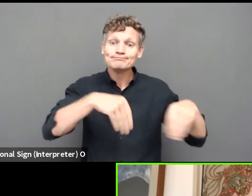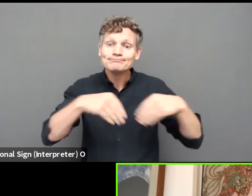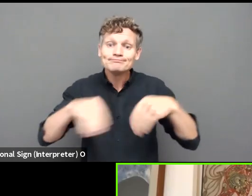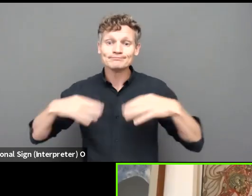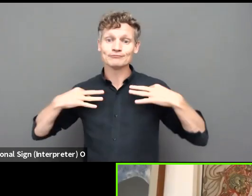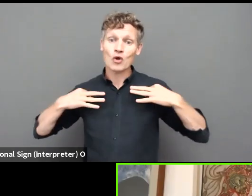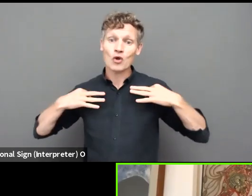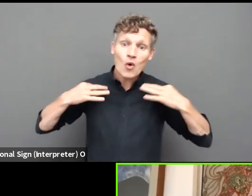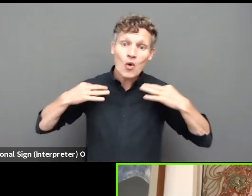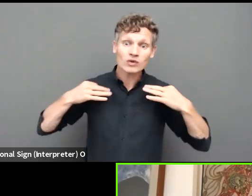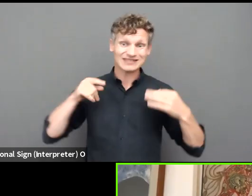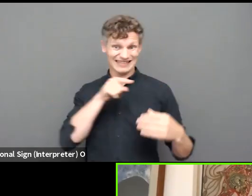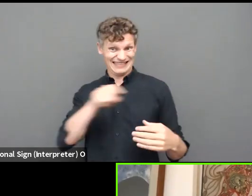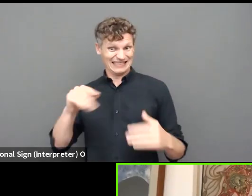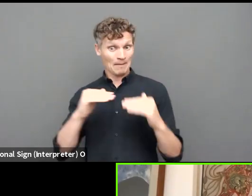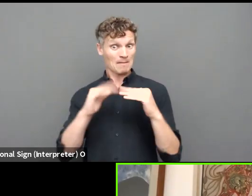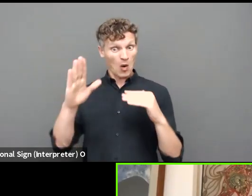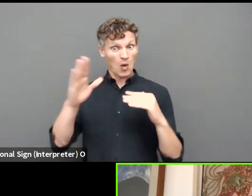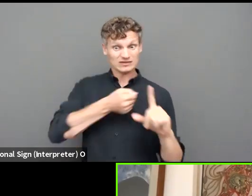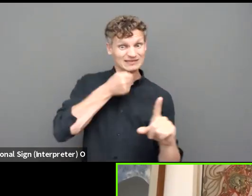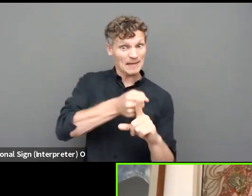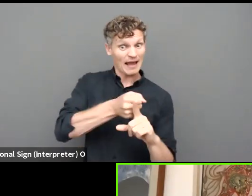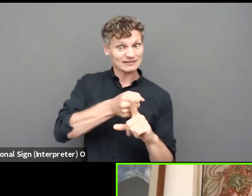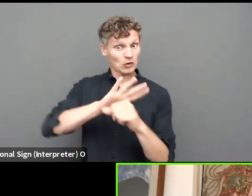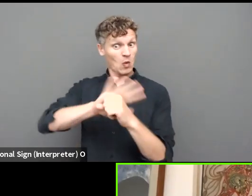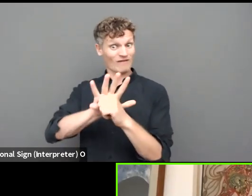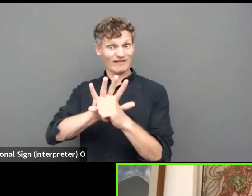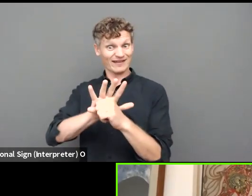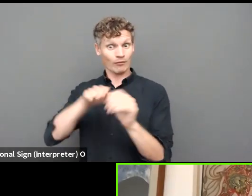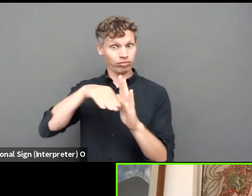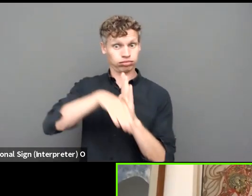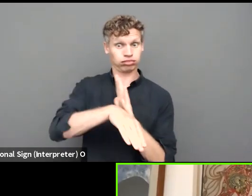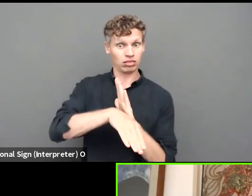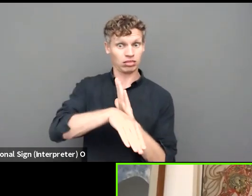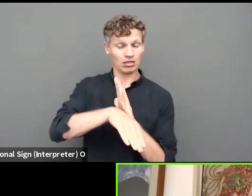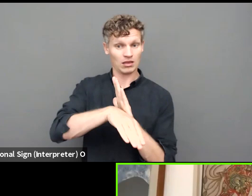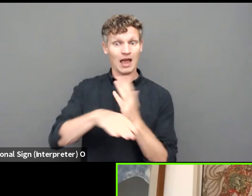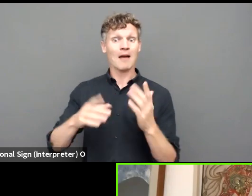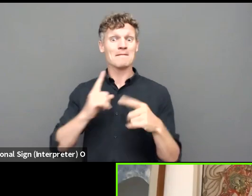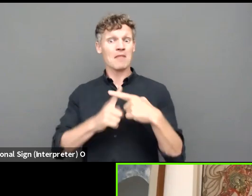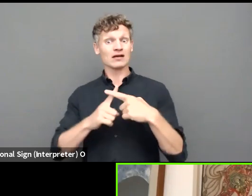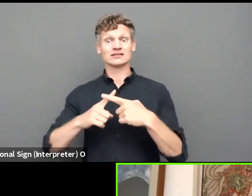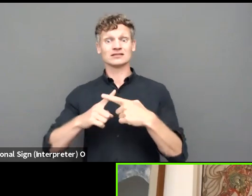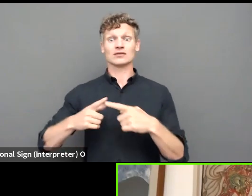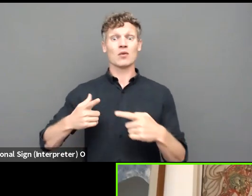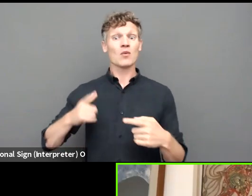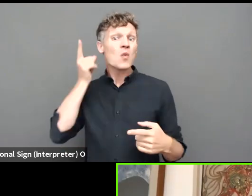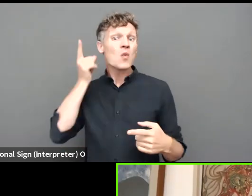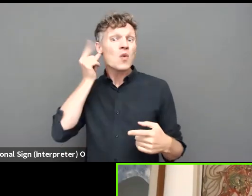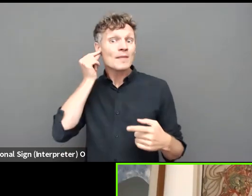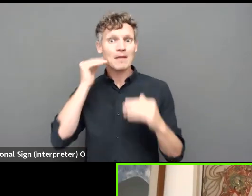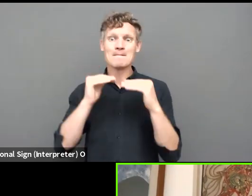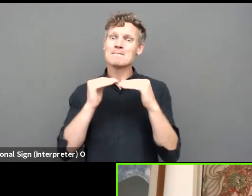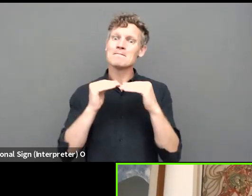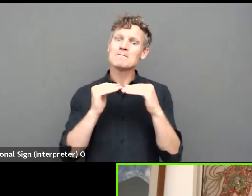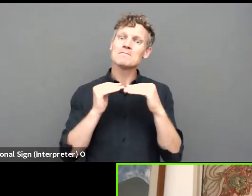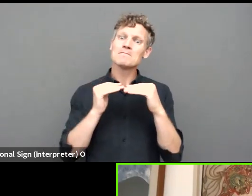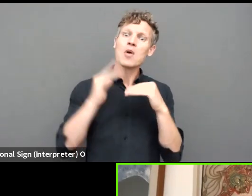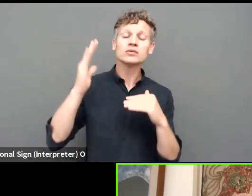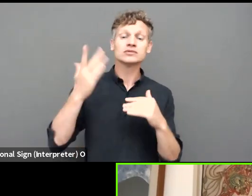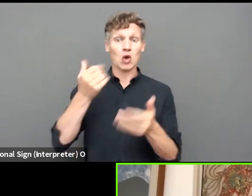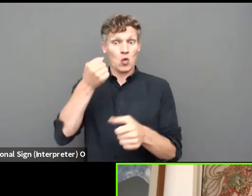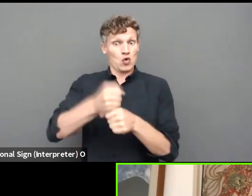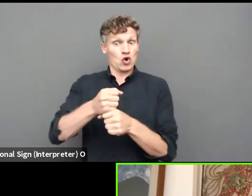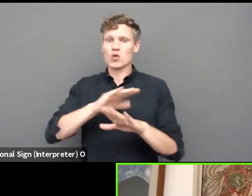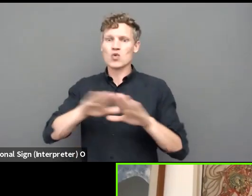the crisis. And women tend to do a much larger share of unpaid care work than men,